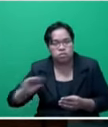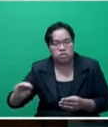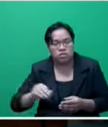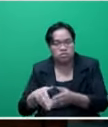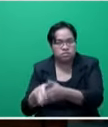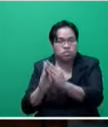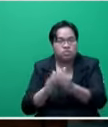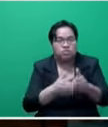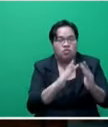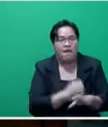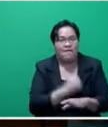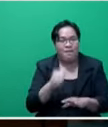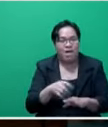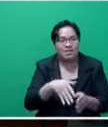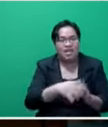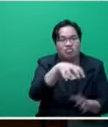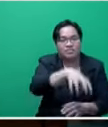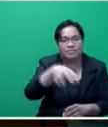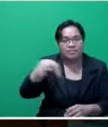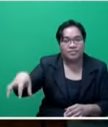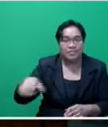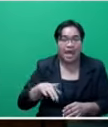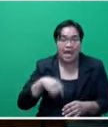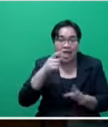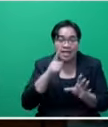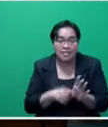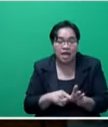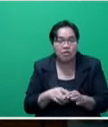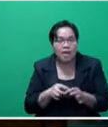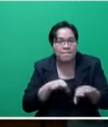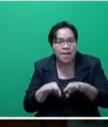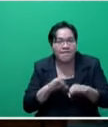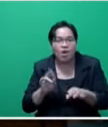Next year, the government is proposing the establishment of government office in the Lau Group.